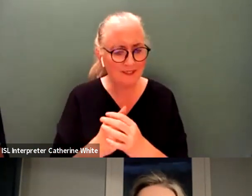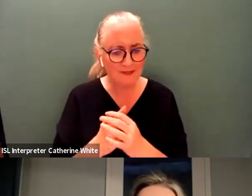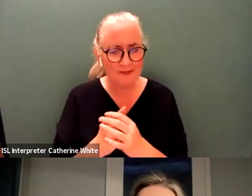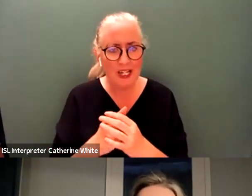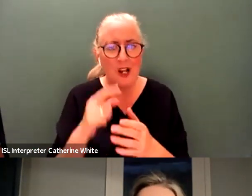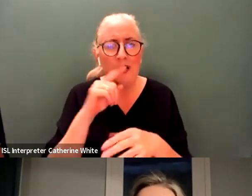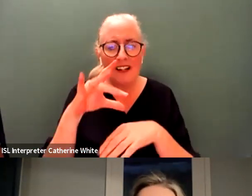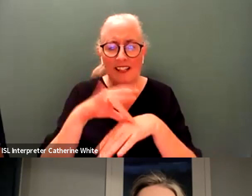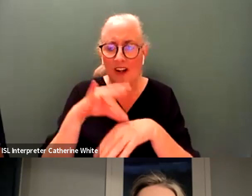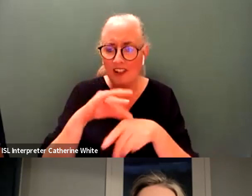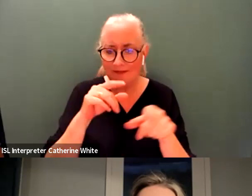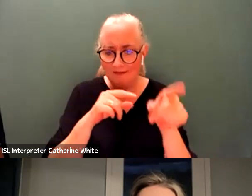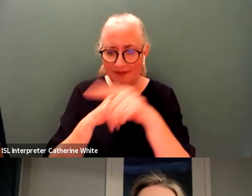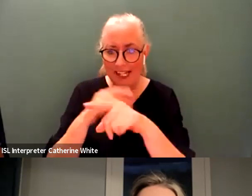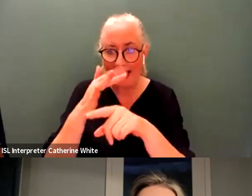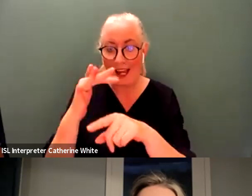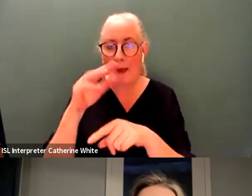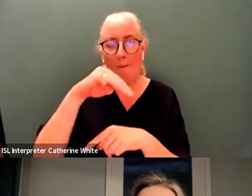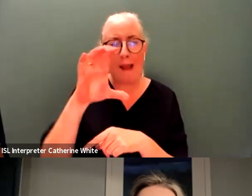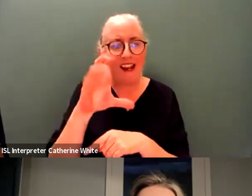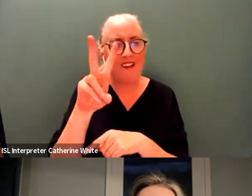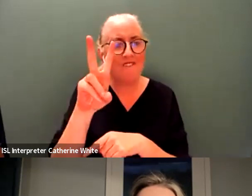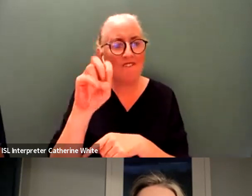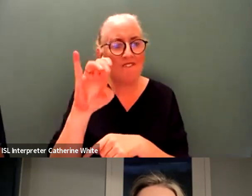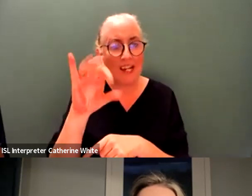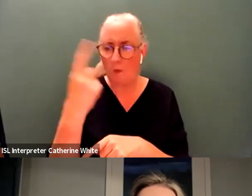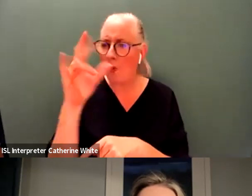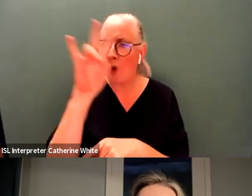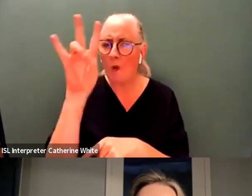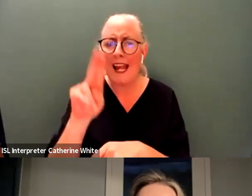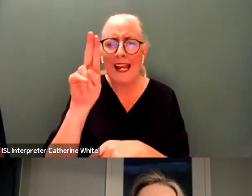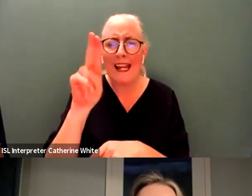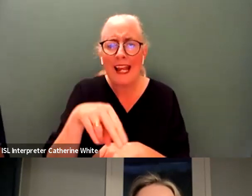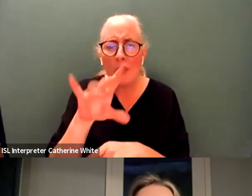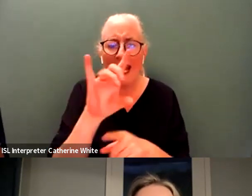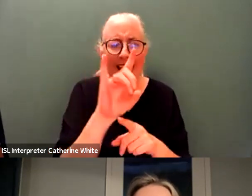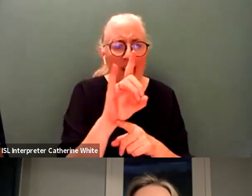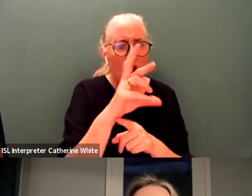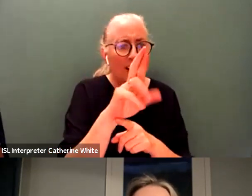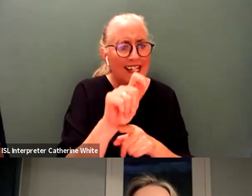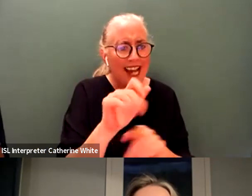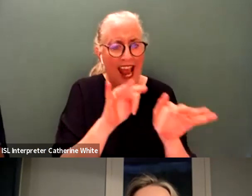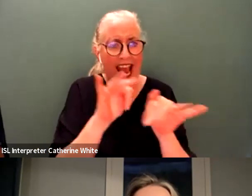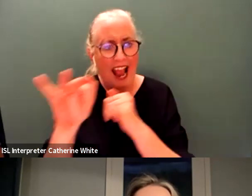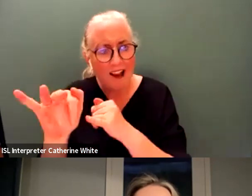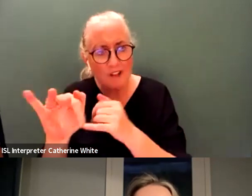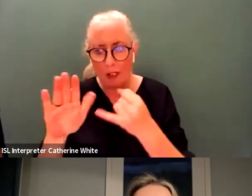with Dr. McVie, if you don't mind. One question has come in. Can you take HRT after your